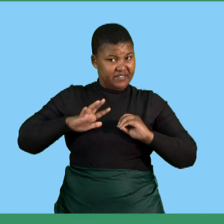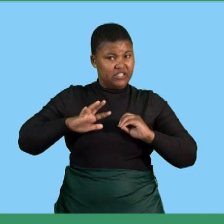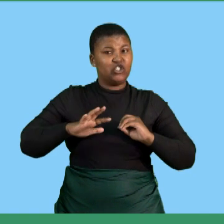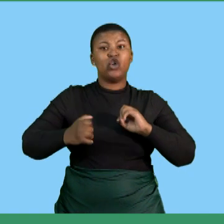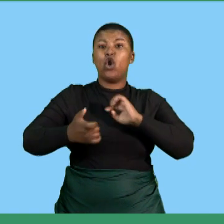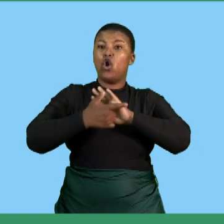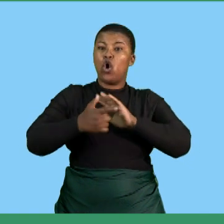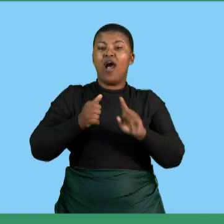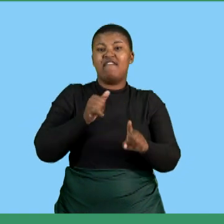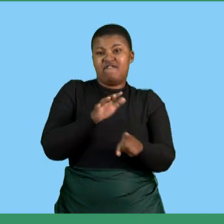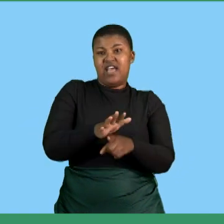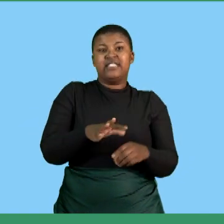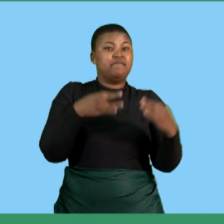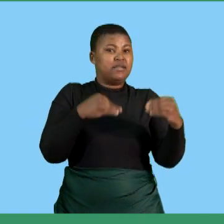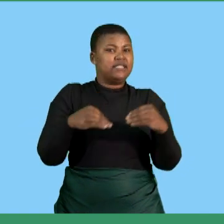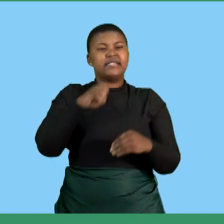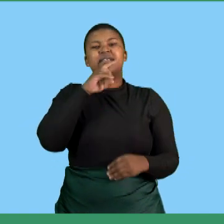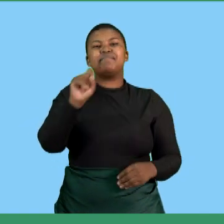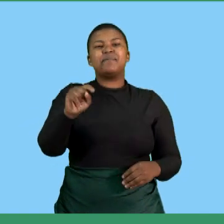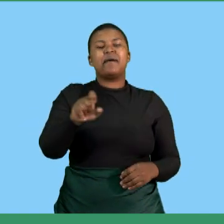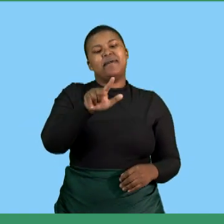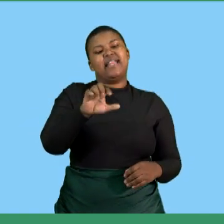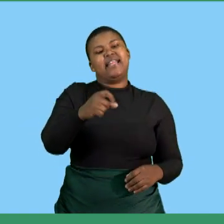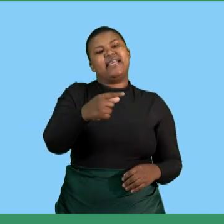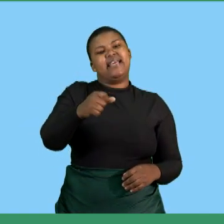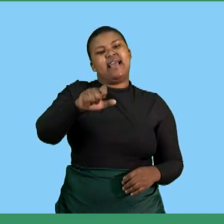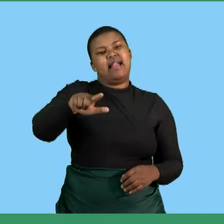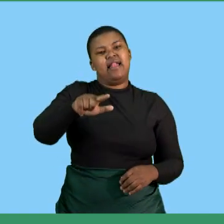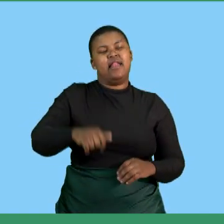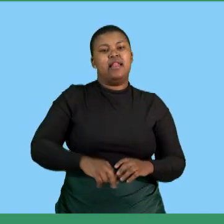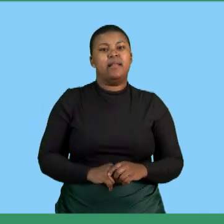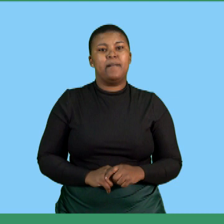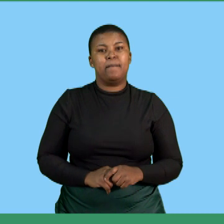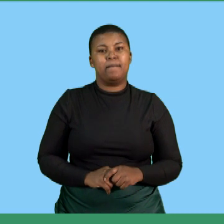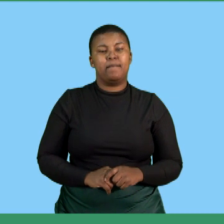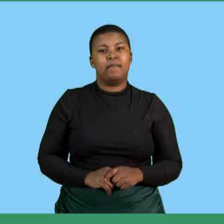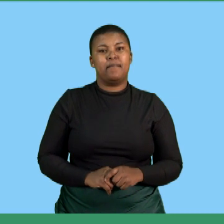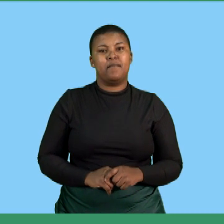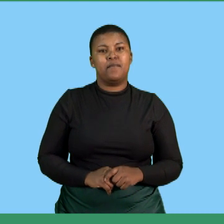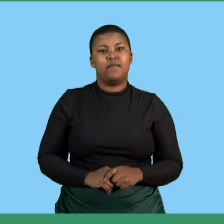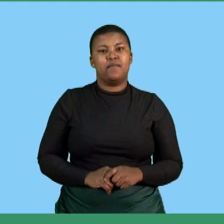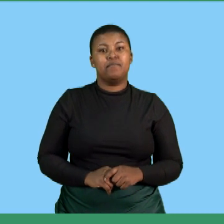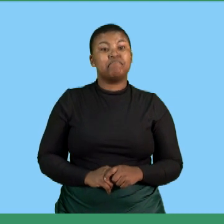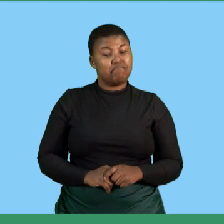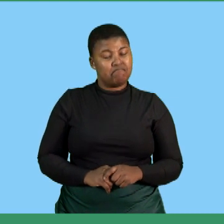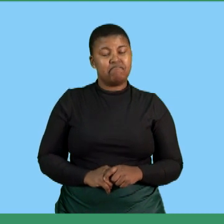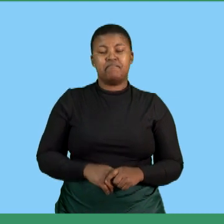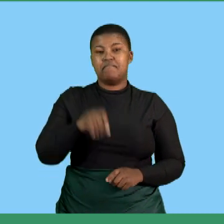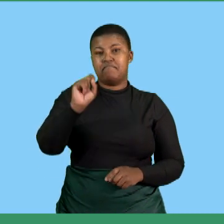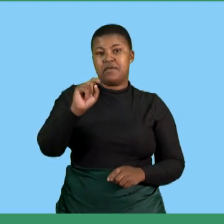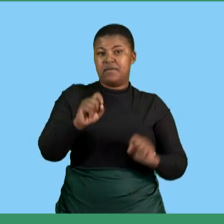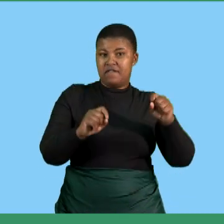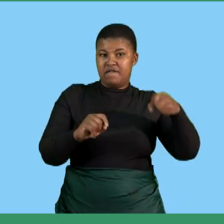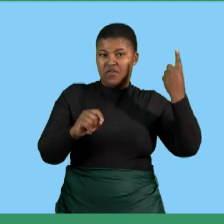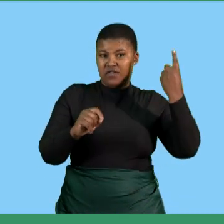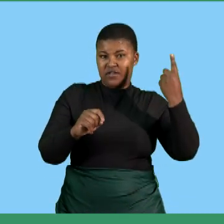the business. Now, of course, laws refer to our legal environment. All right, so